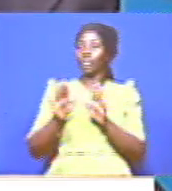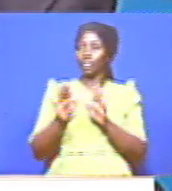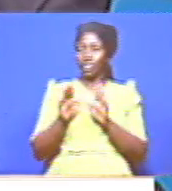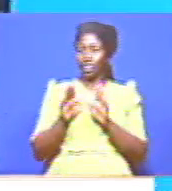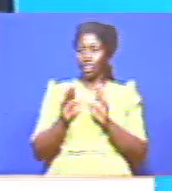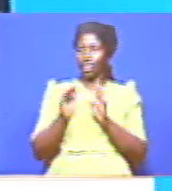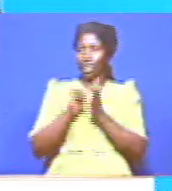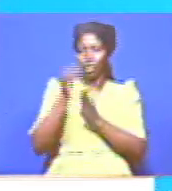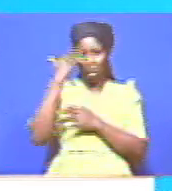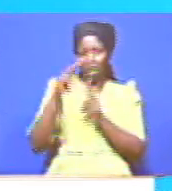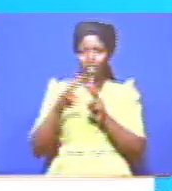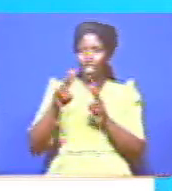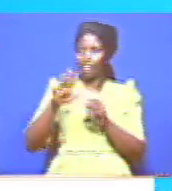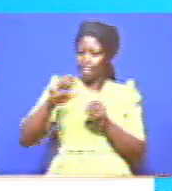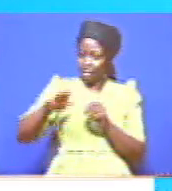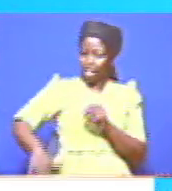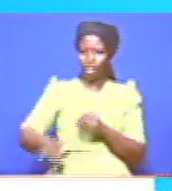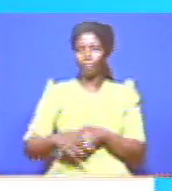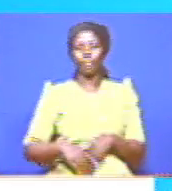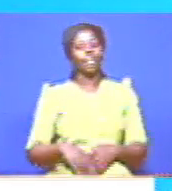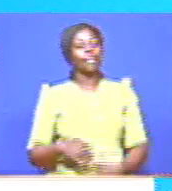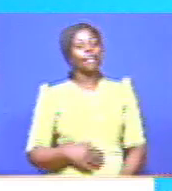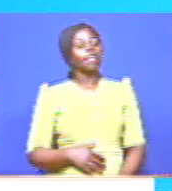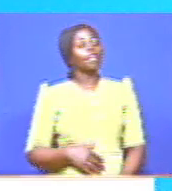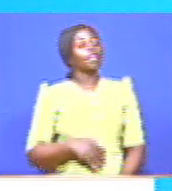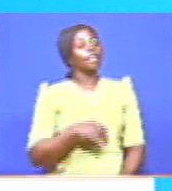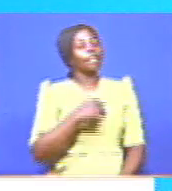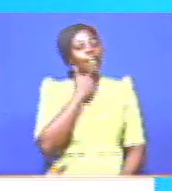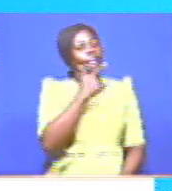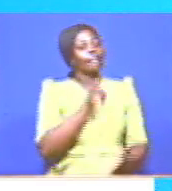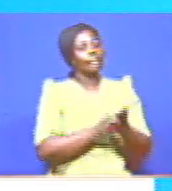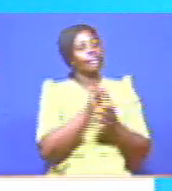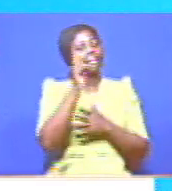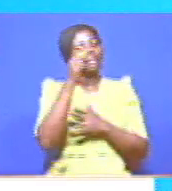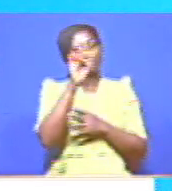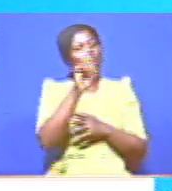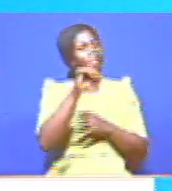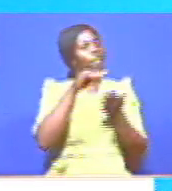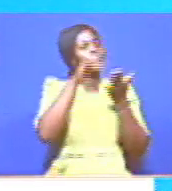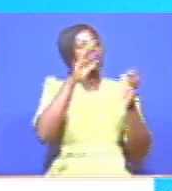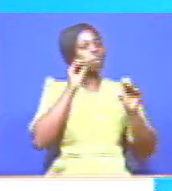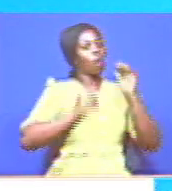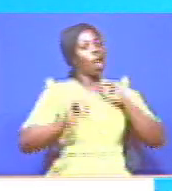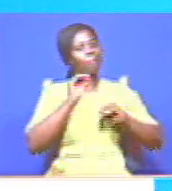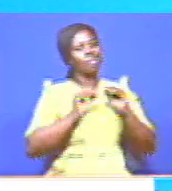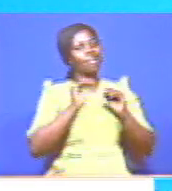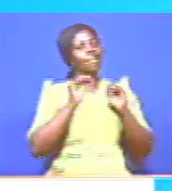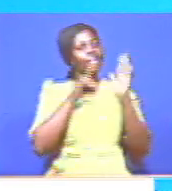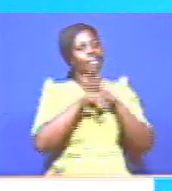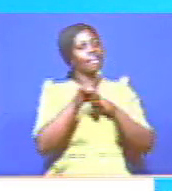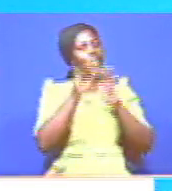behind. It has been said that Kenya is one of the most corrupt nations on the planet of